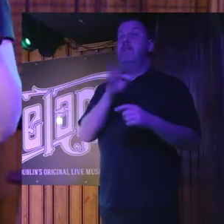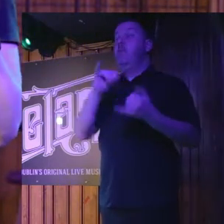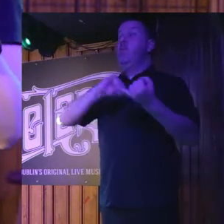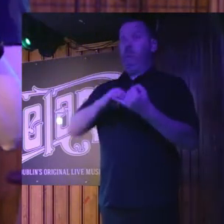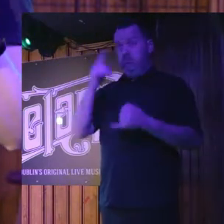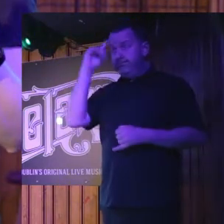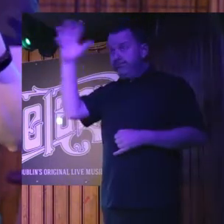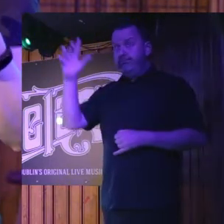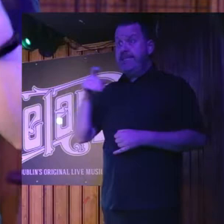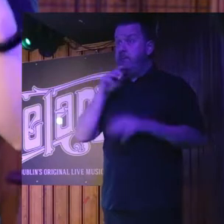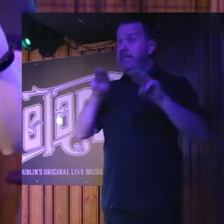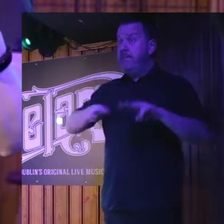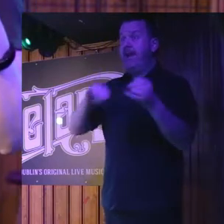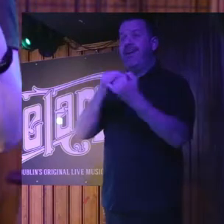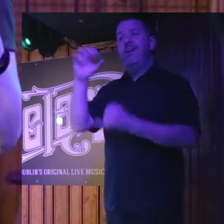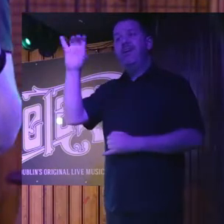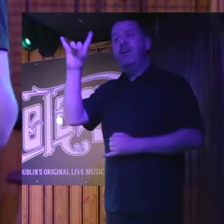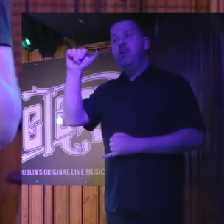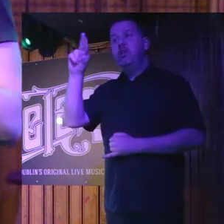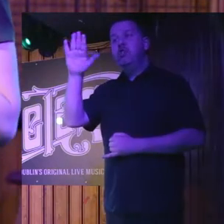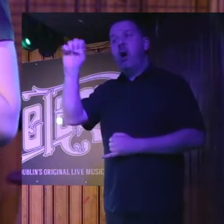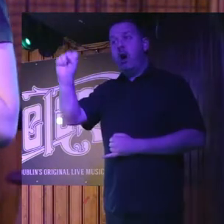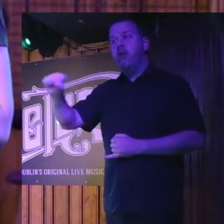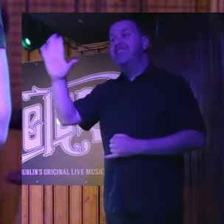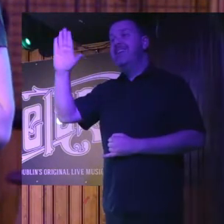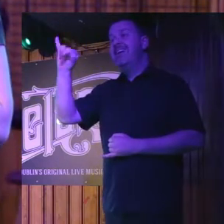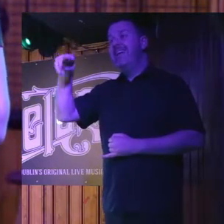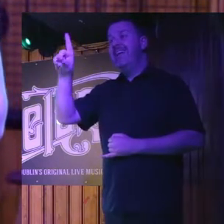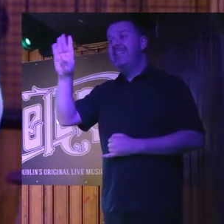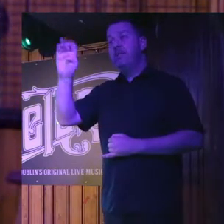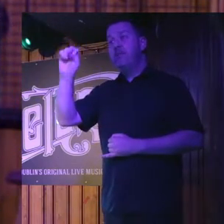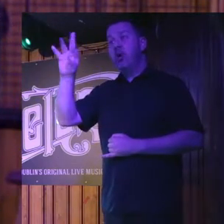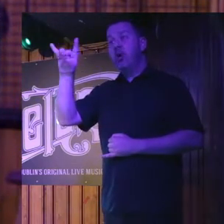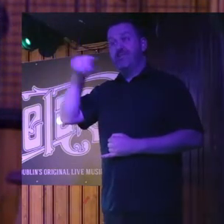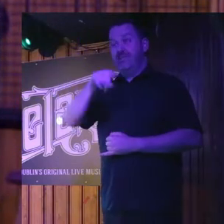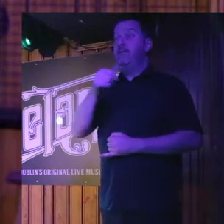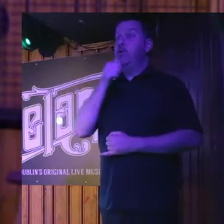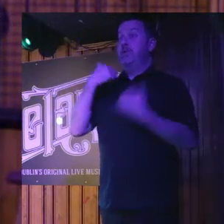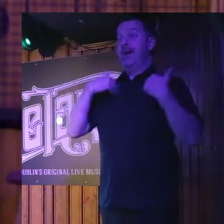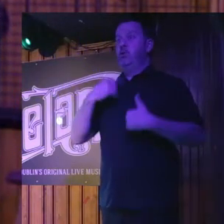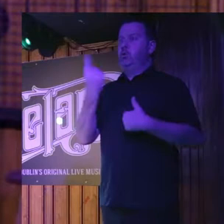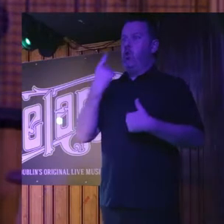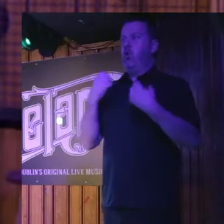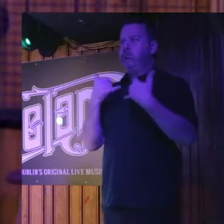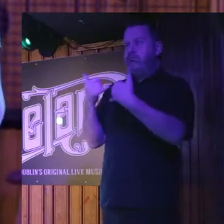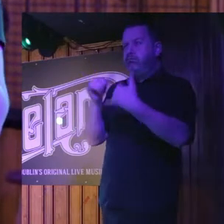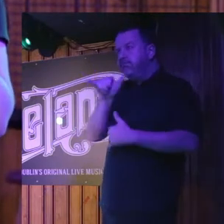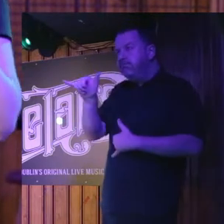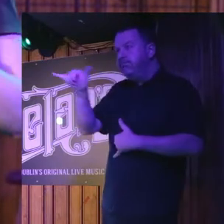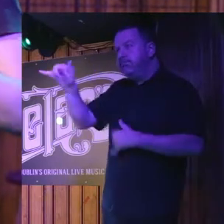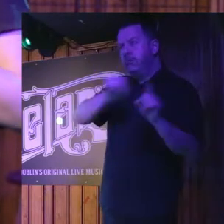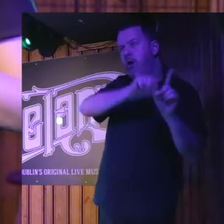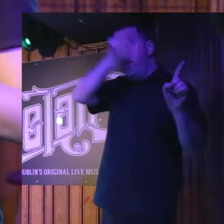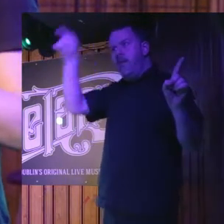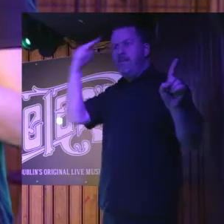smart hearing people, people like Charles Lindbergh, who would later go on to do the first solo transatlantic flight. Anyway, the idea here